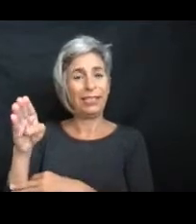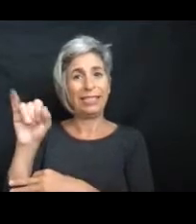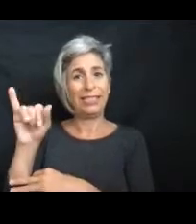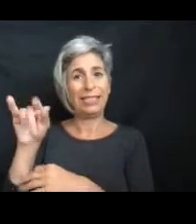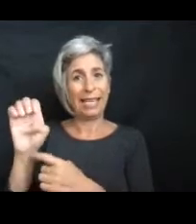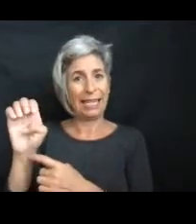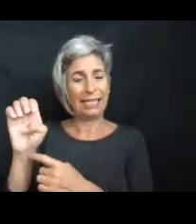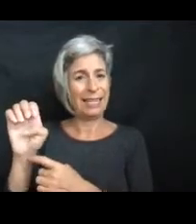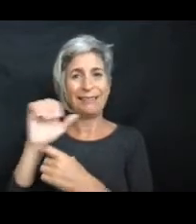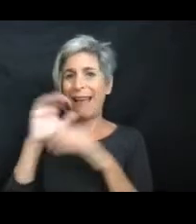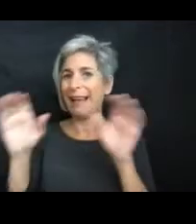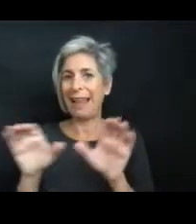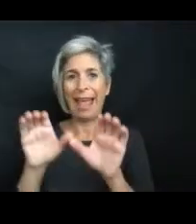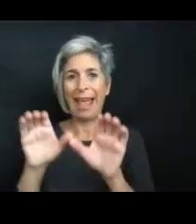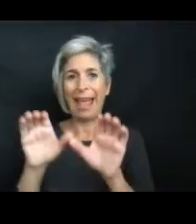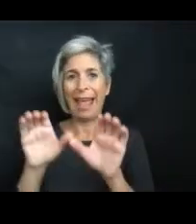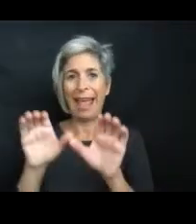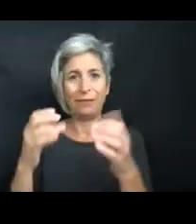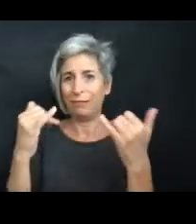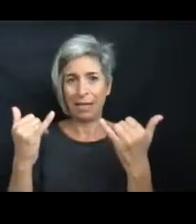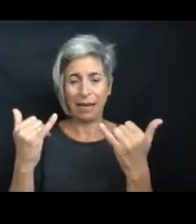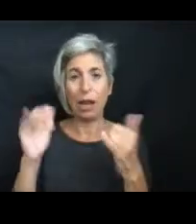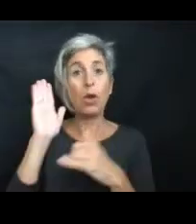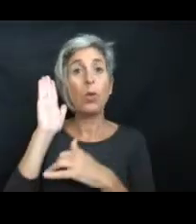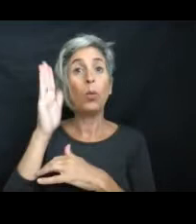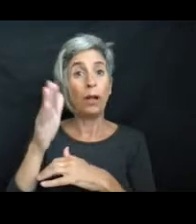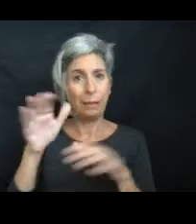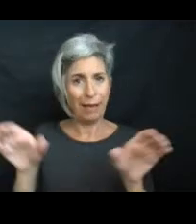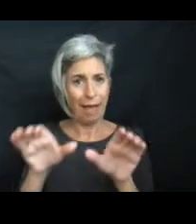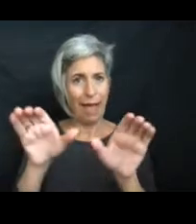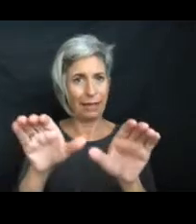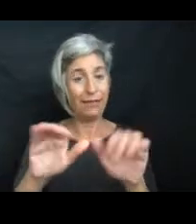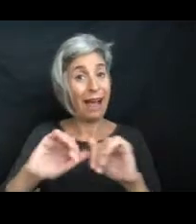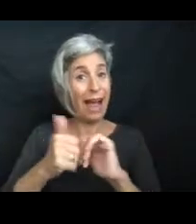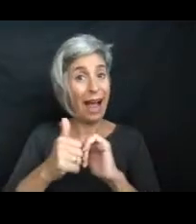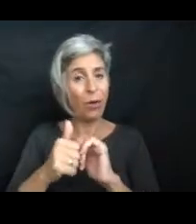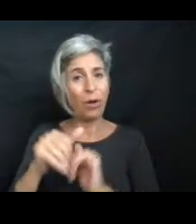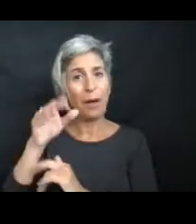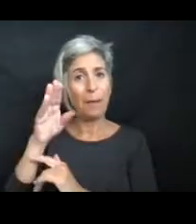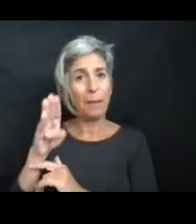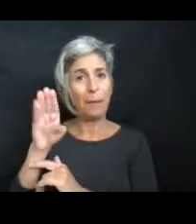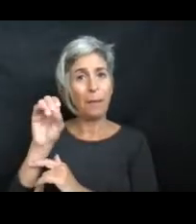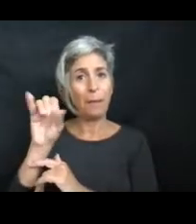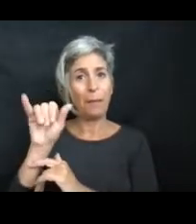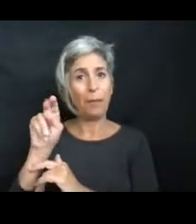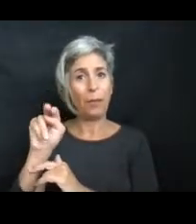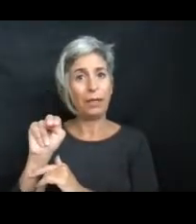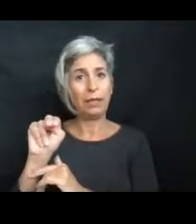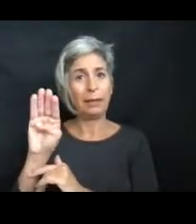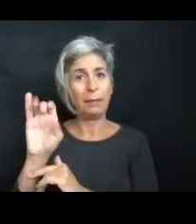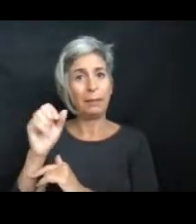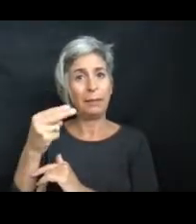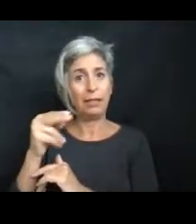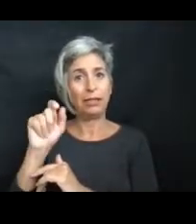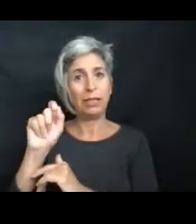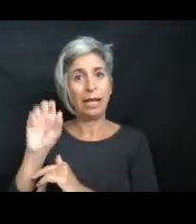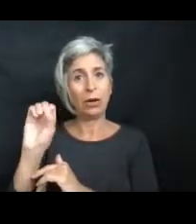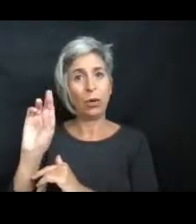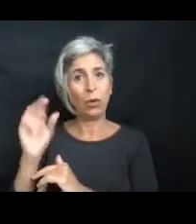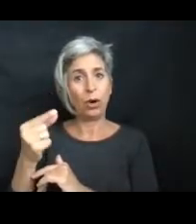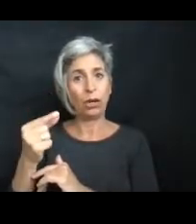not currently active since we're not live yet, but it will be. And to get there, you can go to boyntonbeach.org. You can go to the services section and